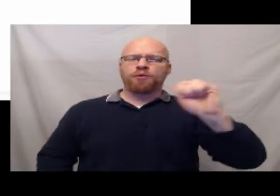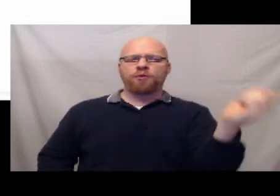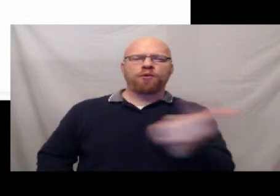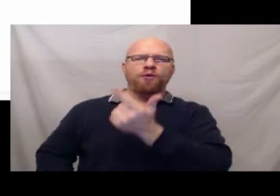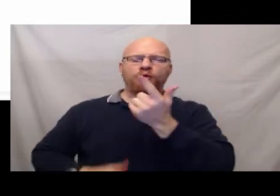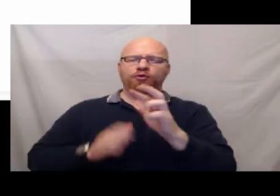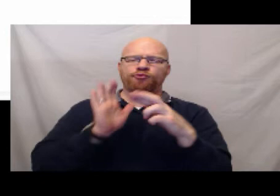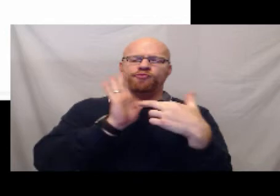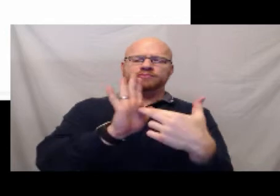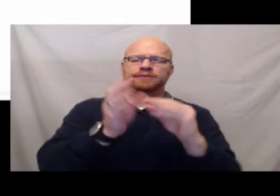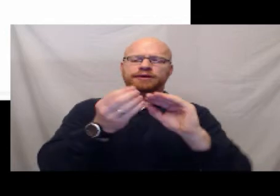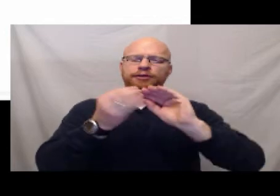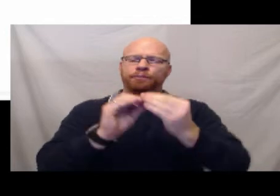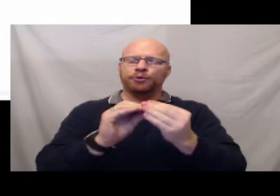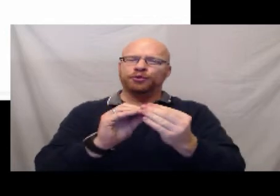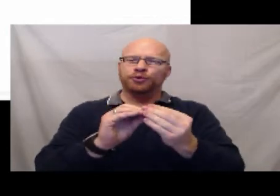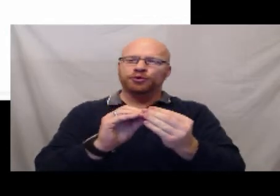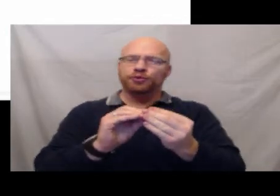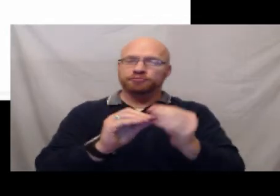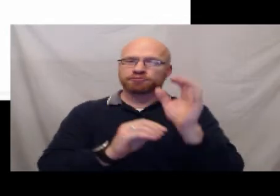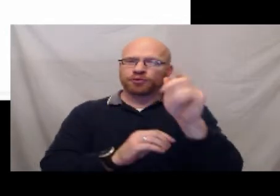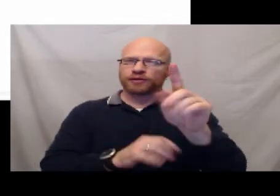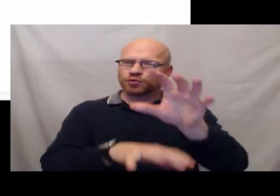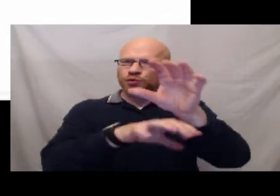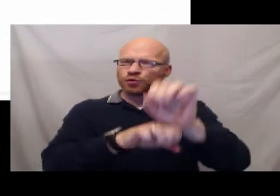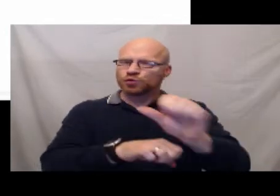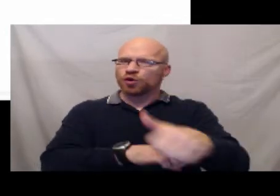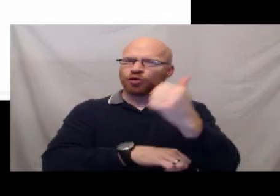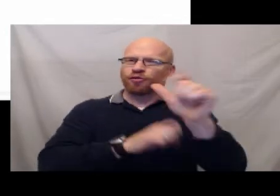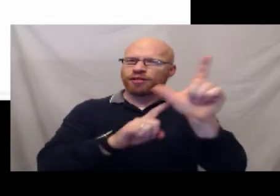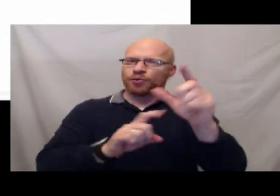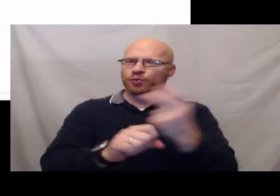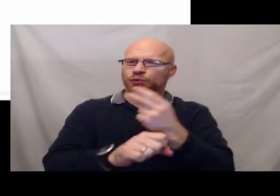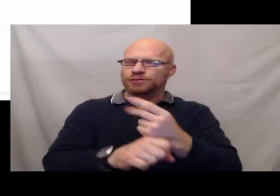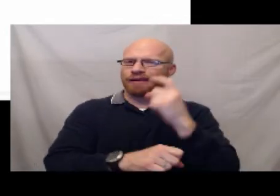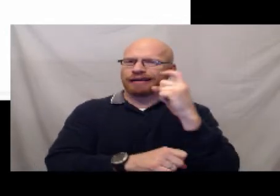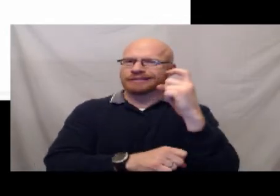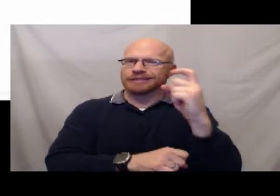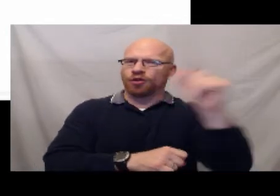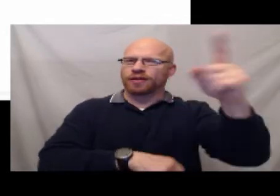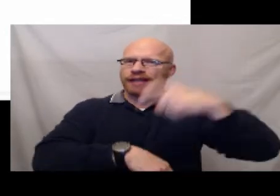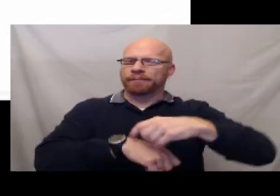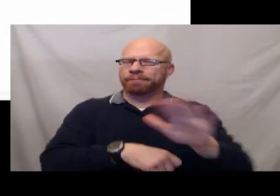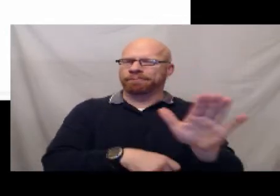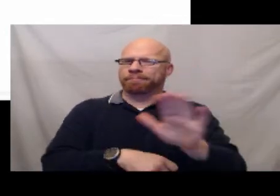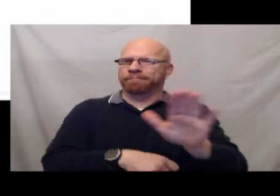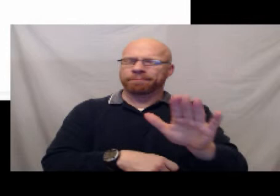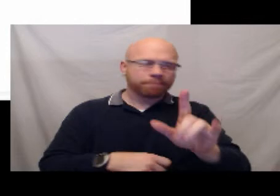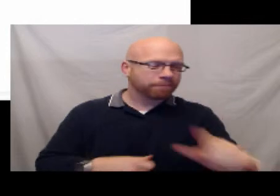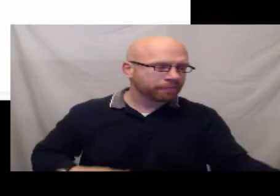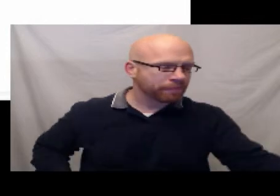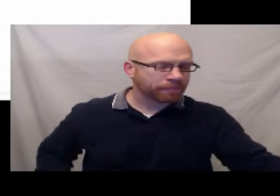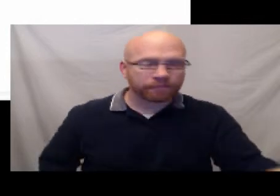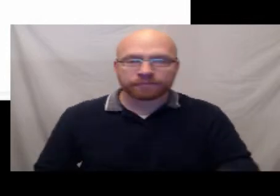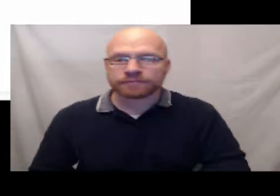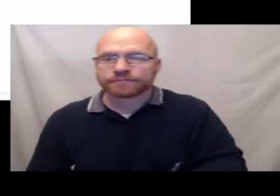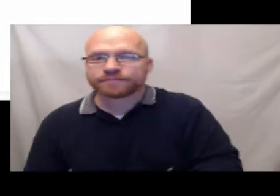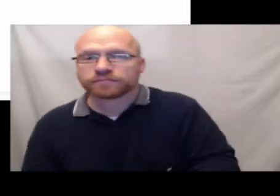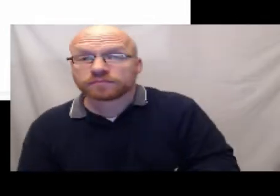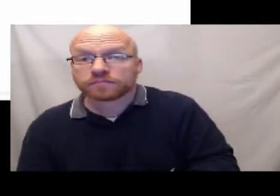They're all variables. They all represent numbers. So you have to use other letters to get used to those. We can't use x all the time.